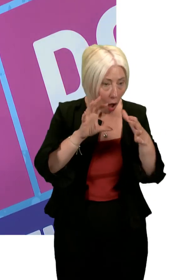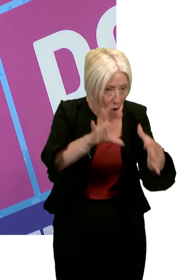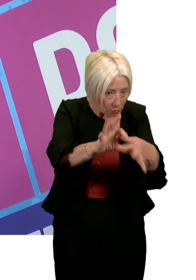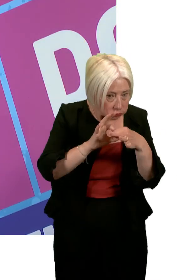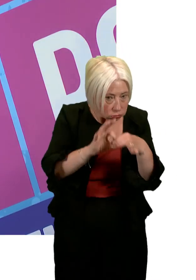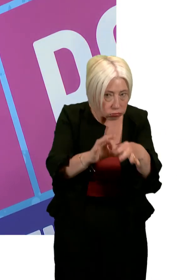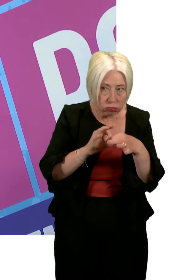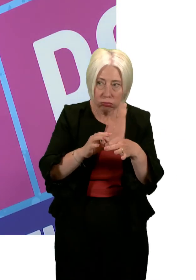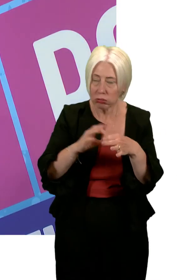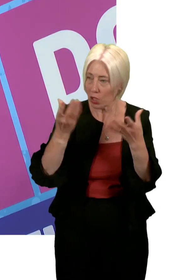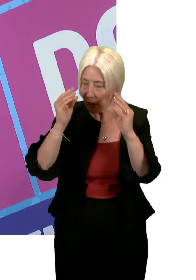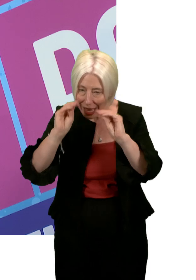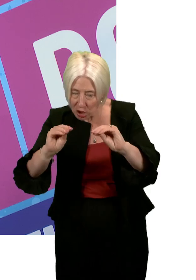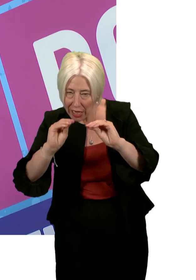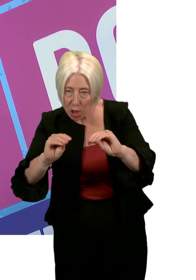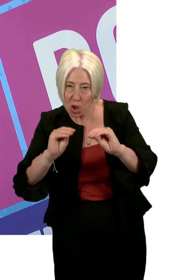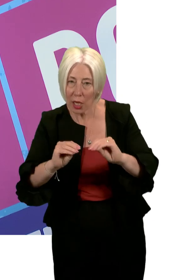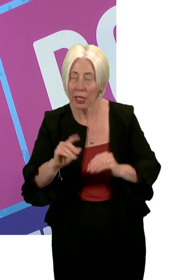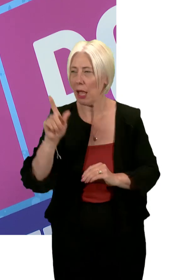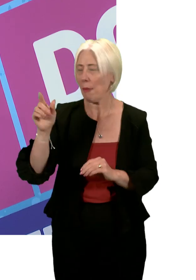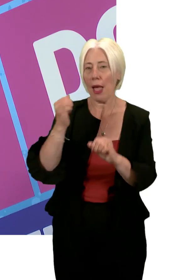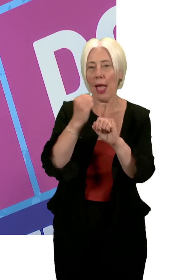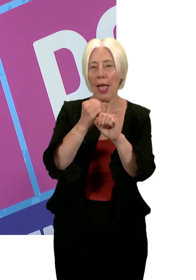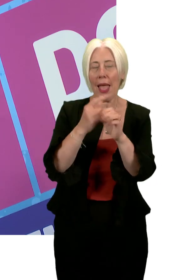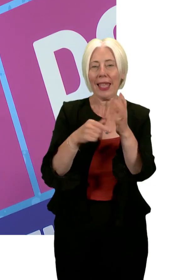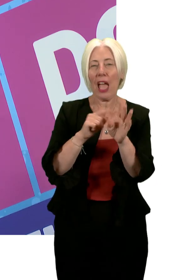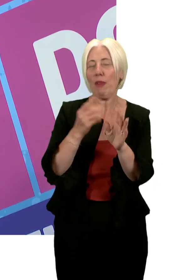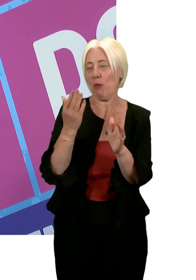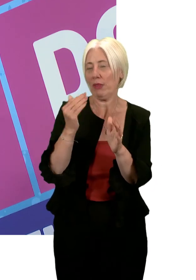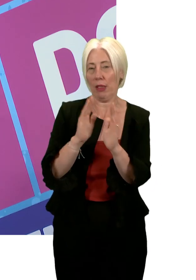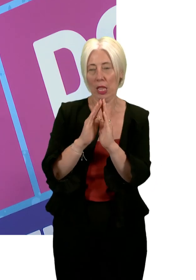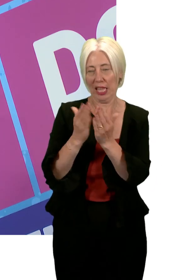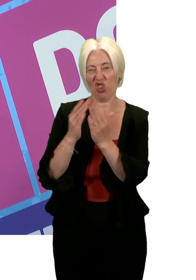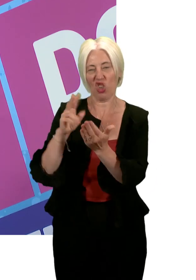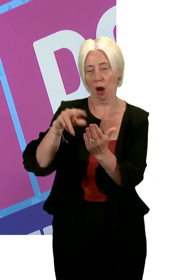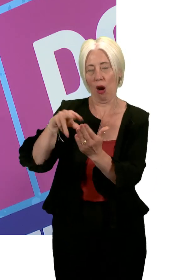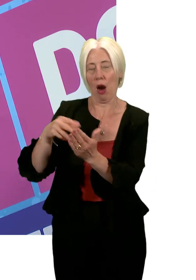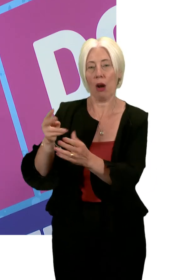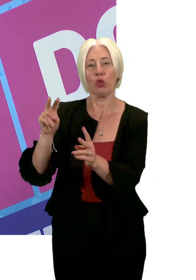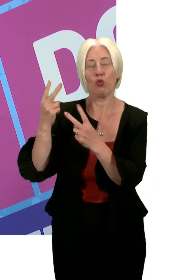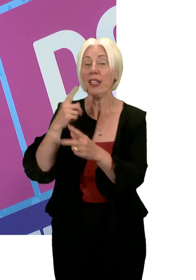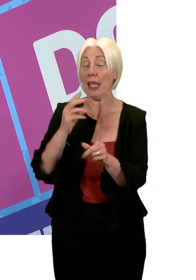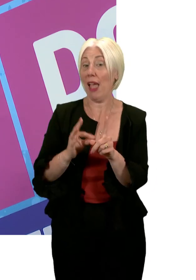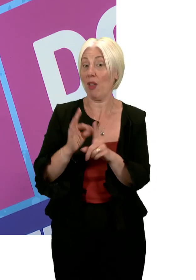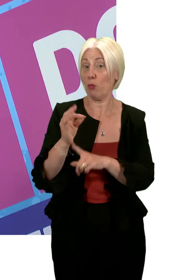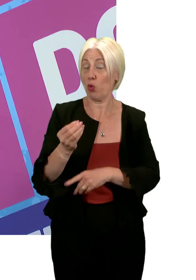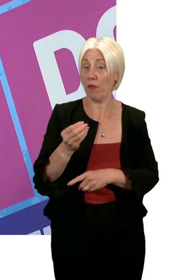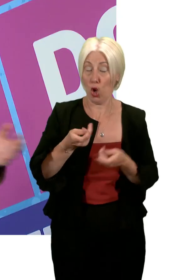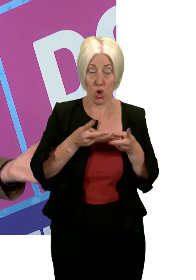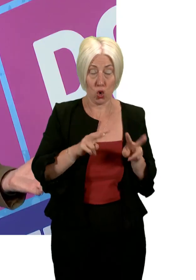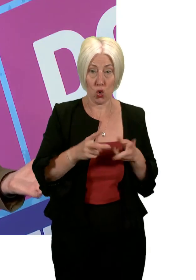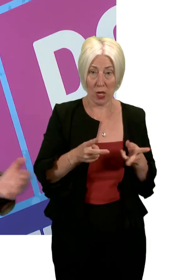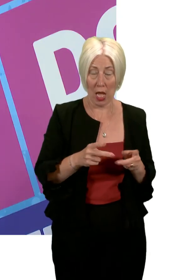I'm looking at you, Gary, as well, because there was a recent literature review that suggested that improving cooking and eating habits